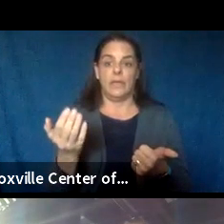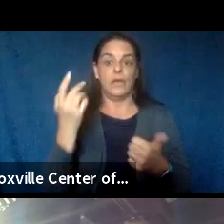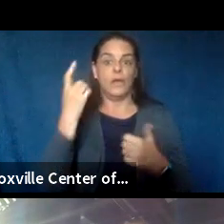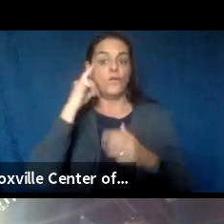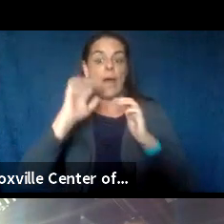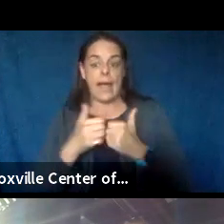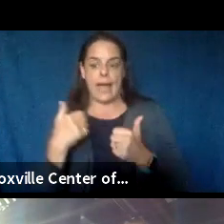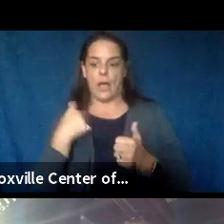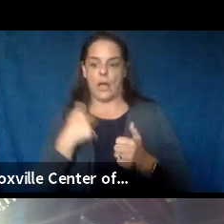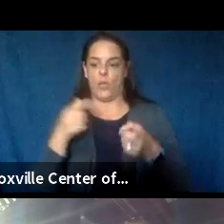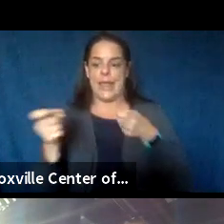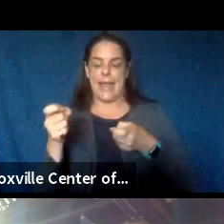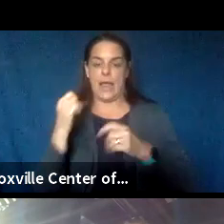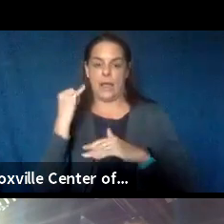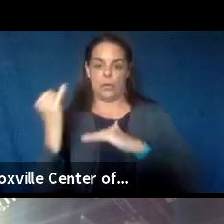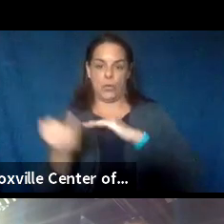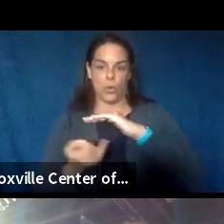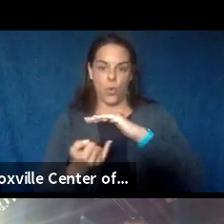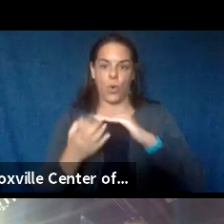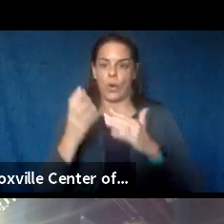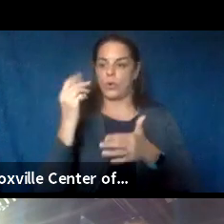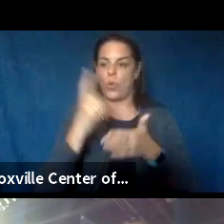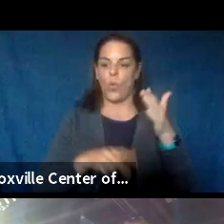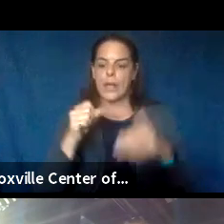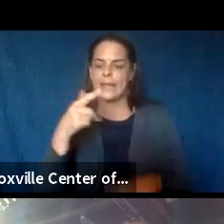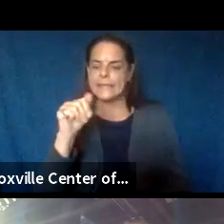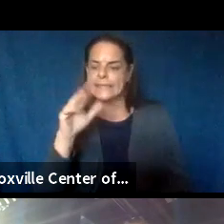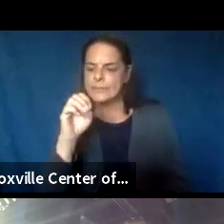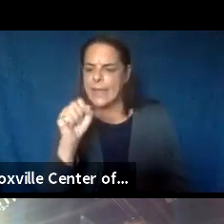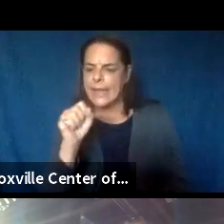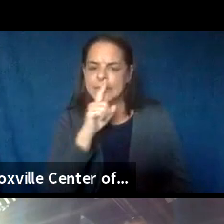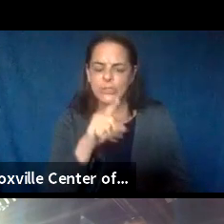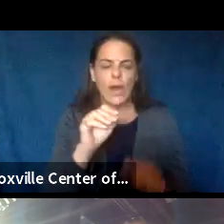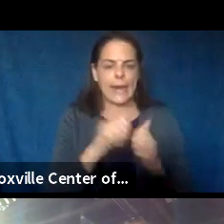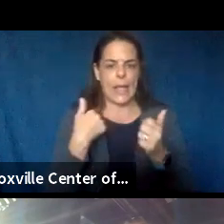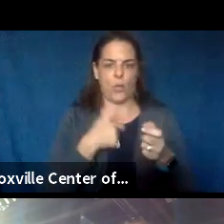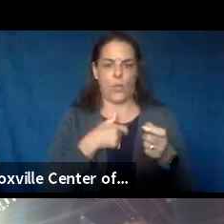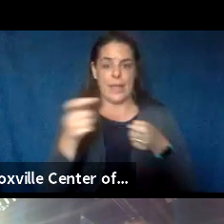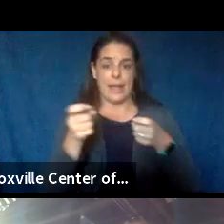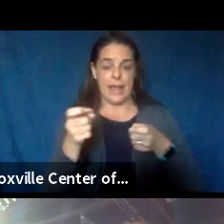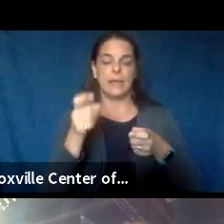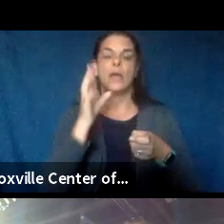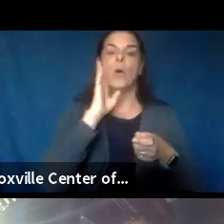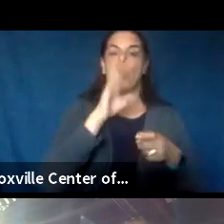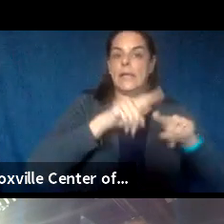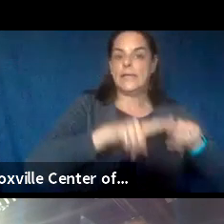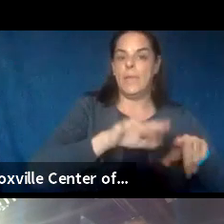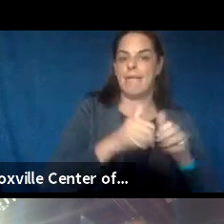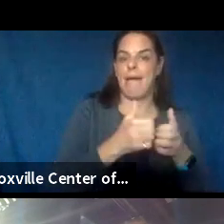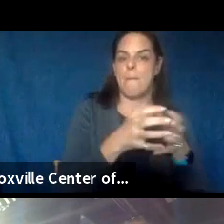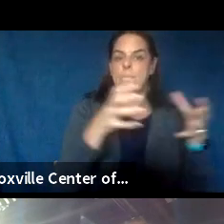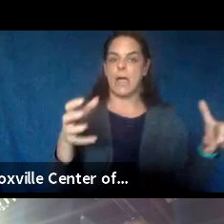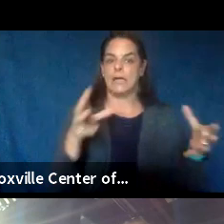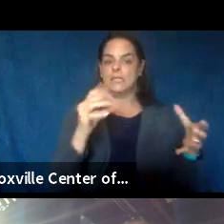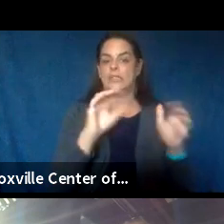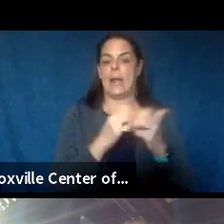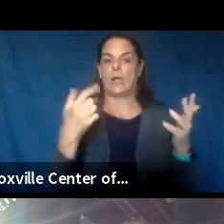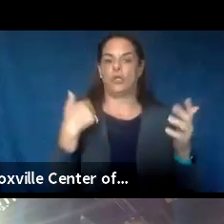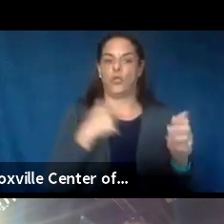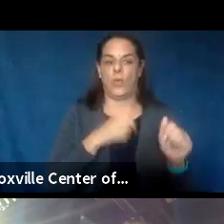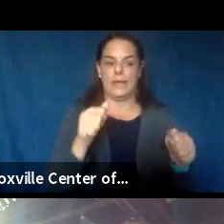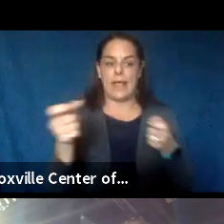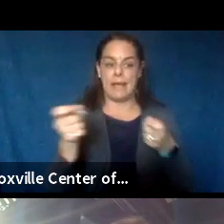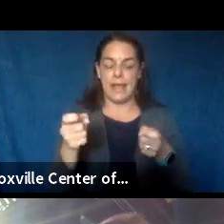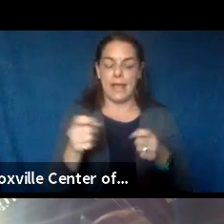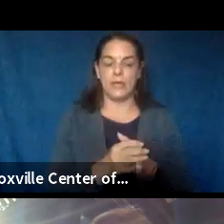handle quarantining, what the spaces are, and how we handle it based on our volume and our capacity. Now, one